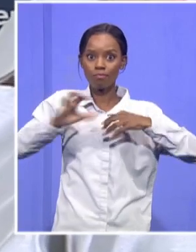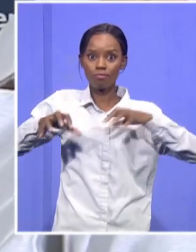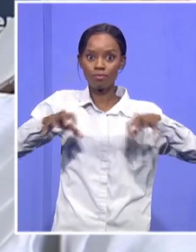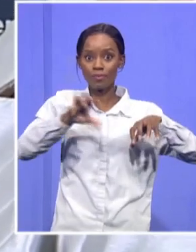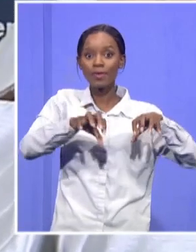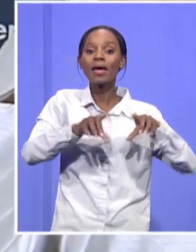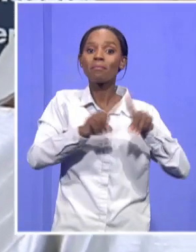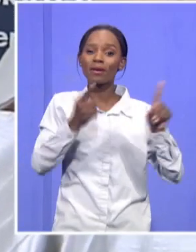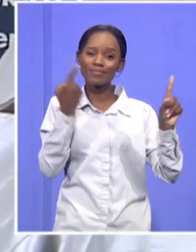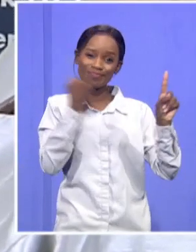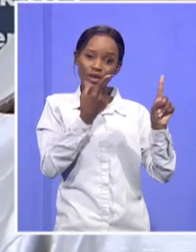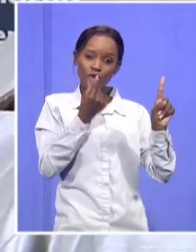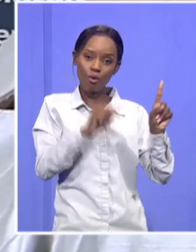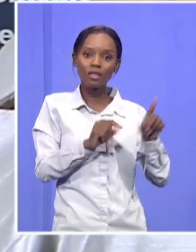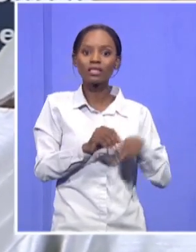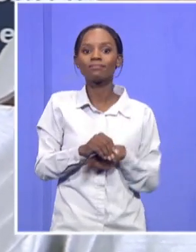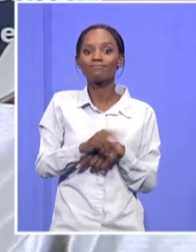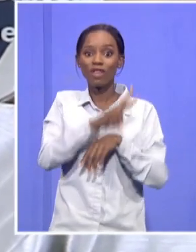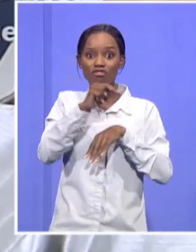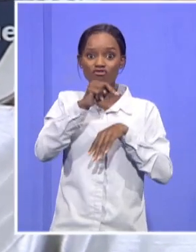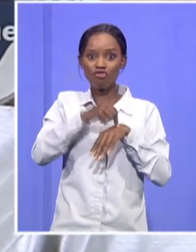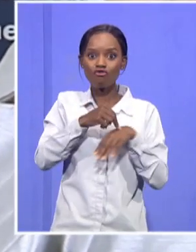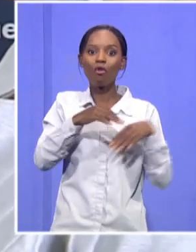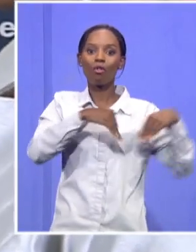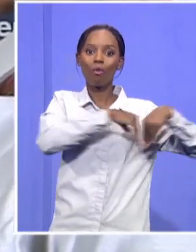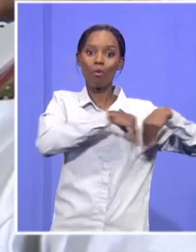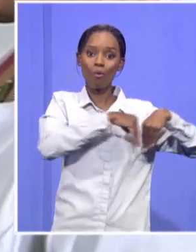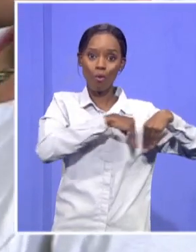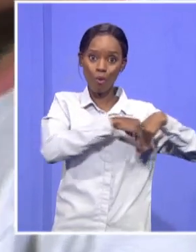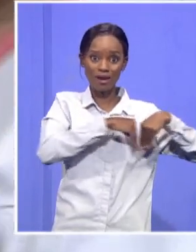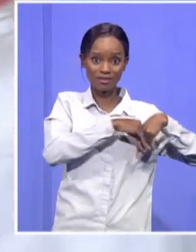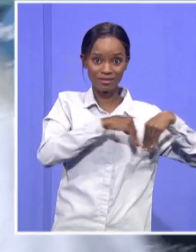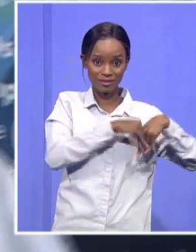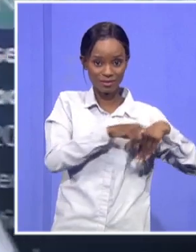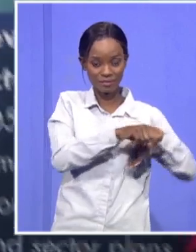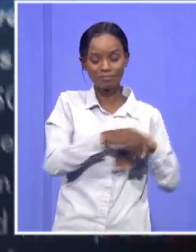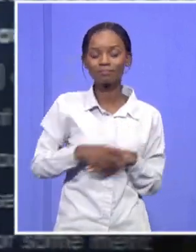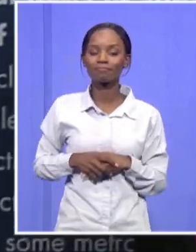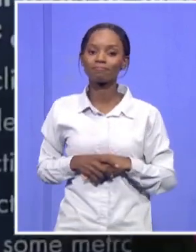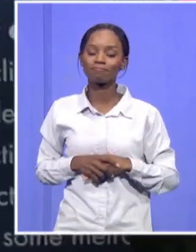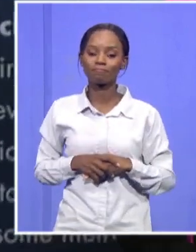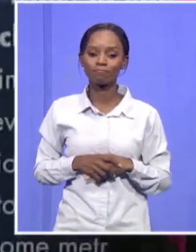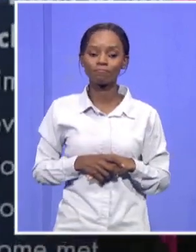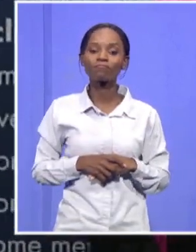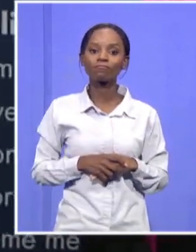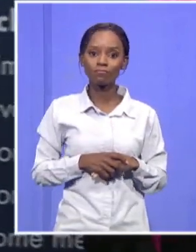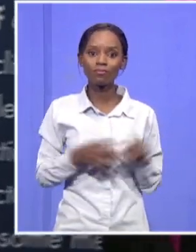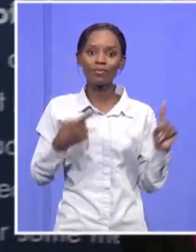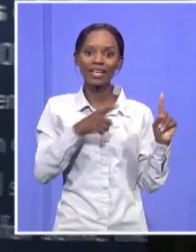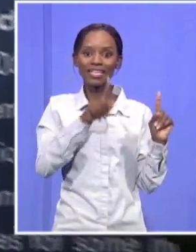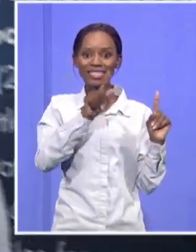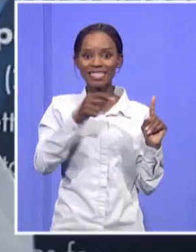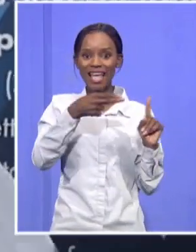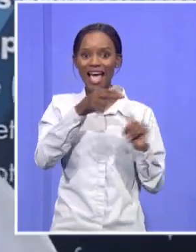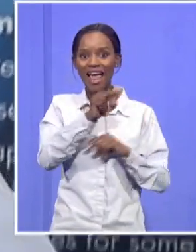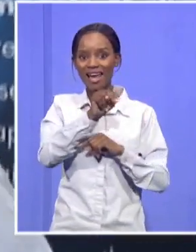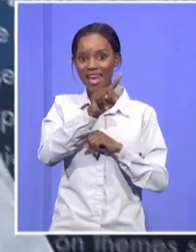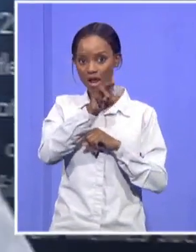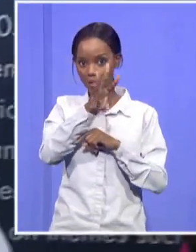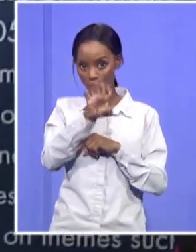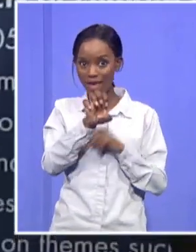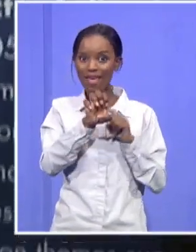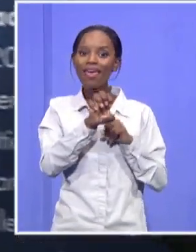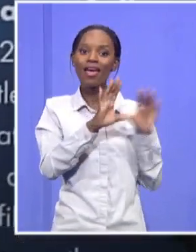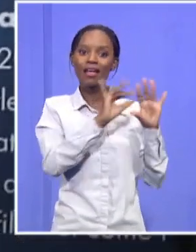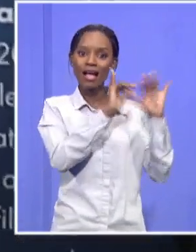waste and being utilized, not going to the landfill. Thandiweyo Mkhunu is with the CSIR talking to us about that